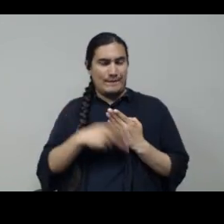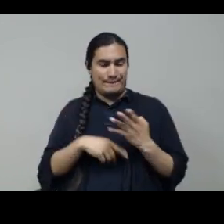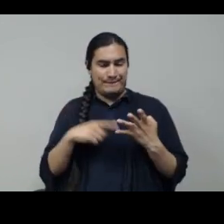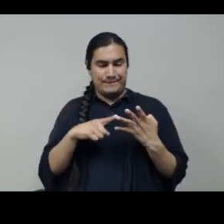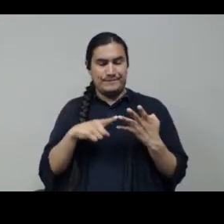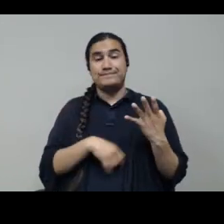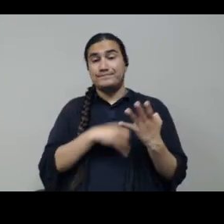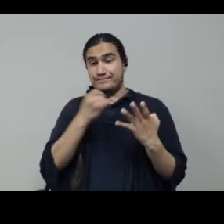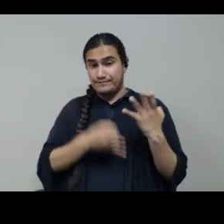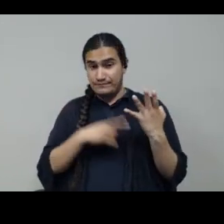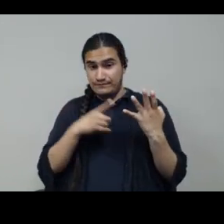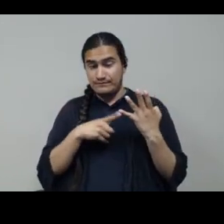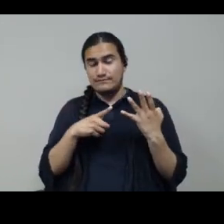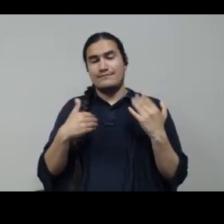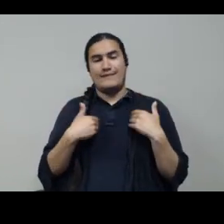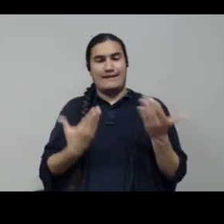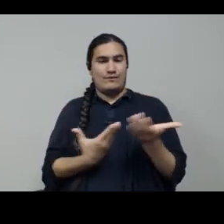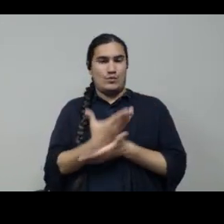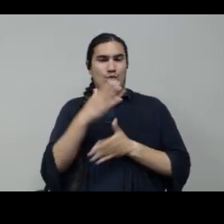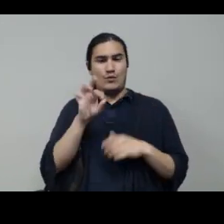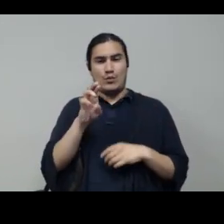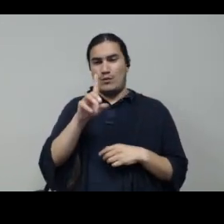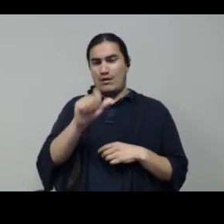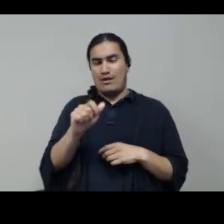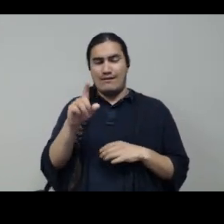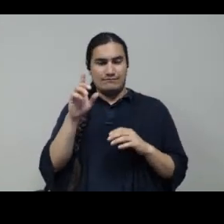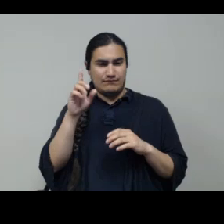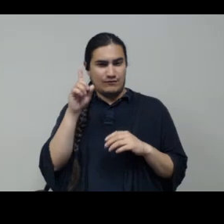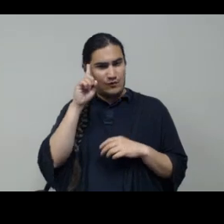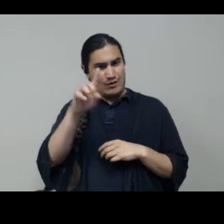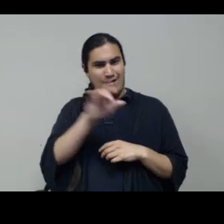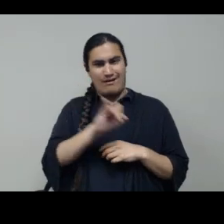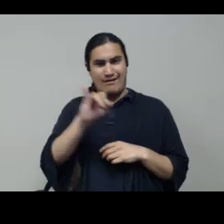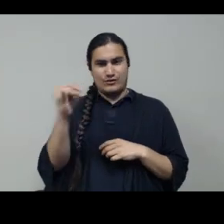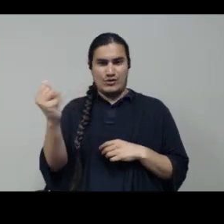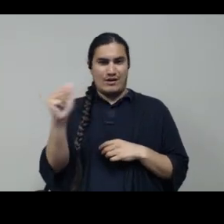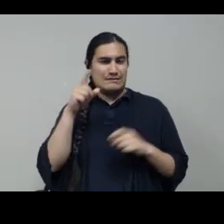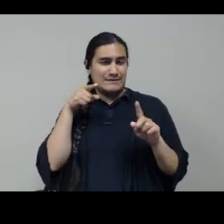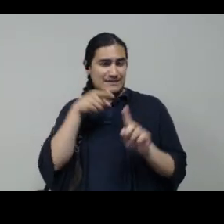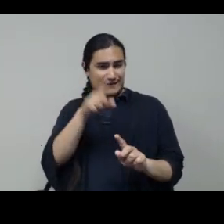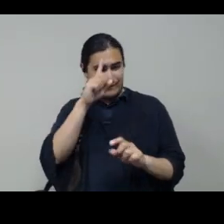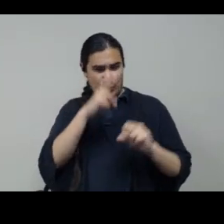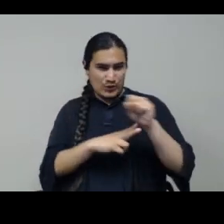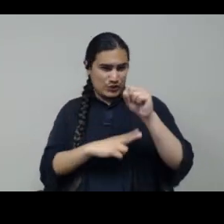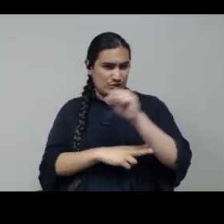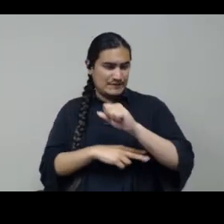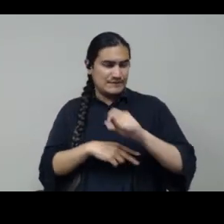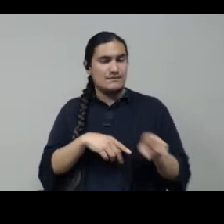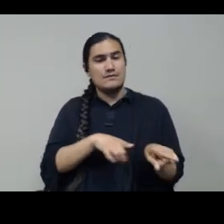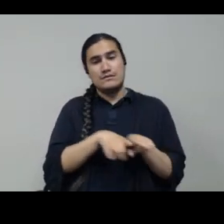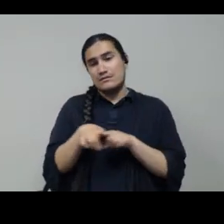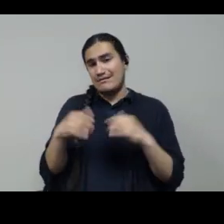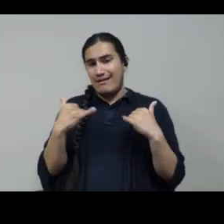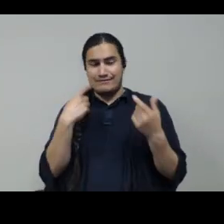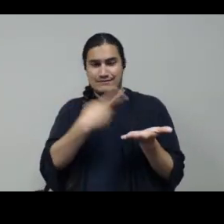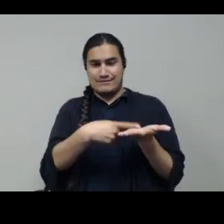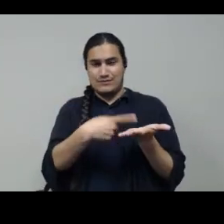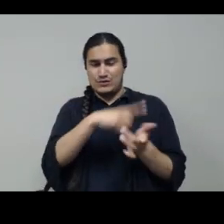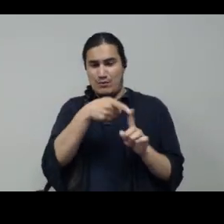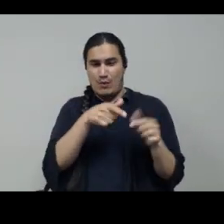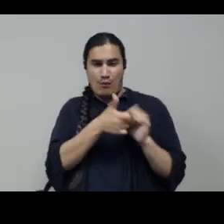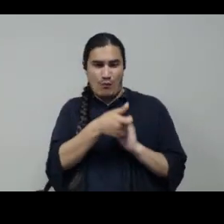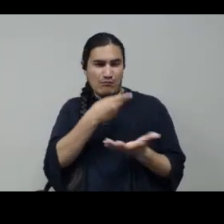And lastly, there's new formula funding in the IIJA specifically for bridges. There are still discussions going on regarding how